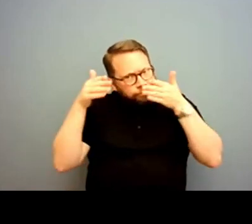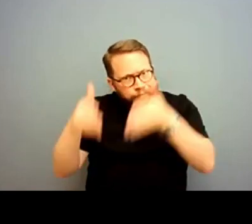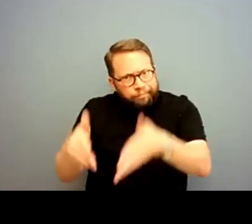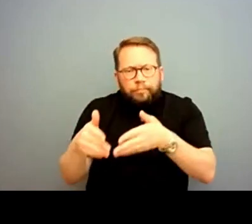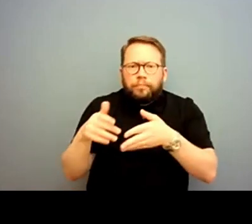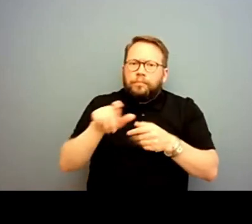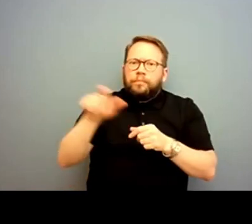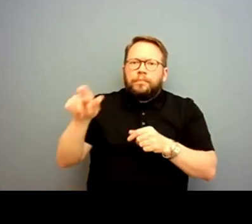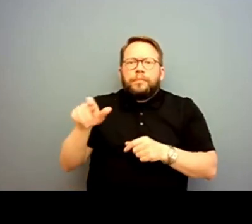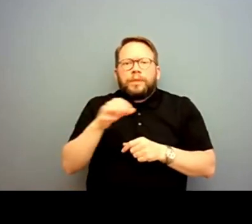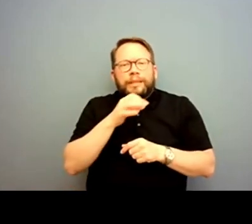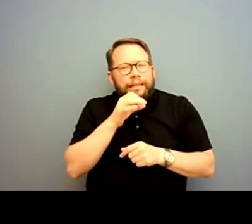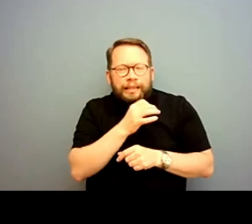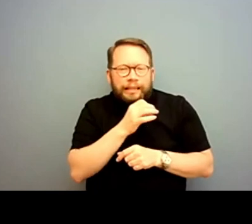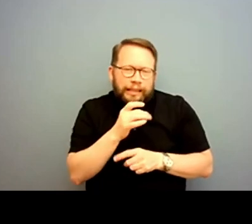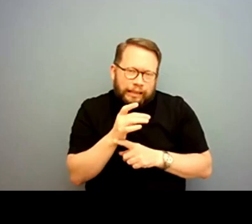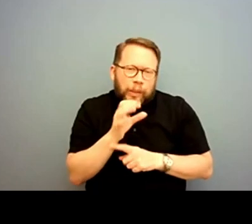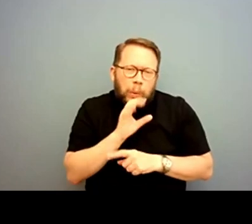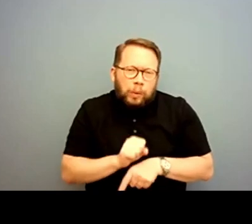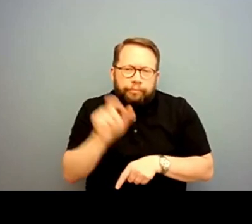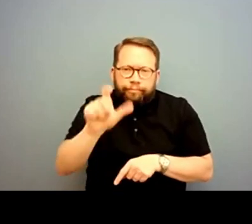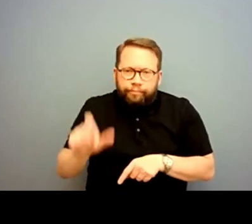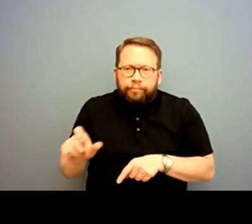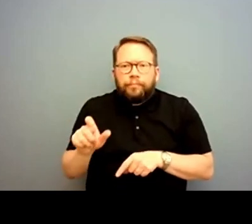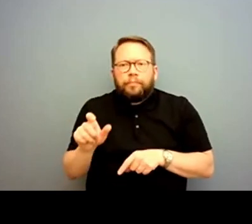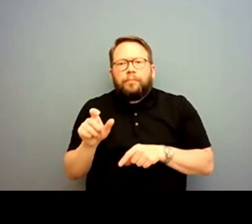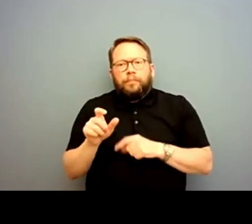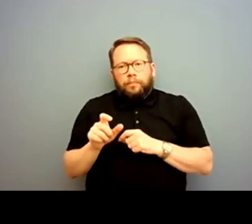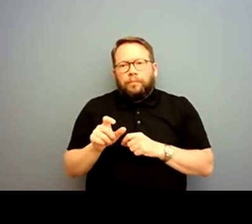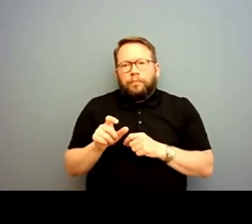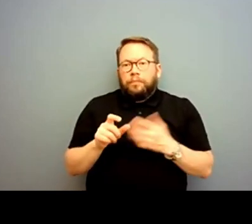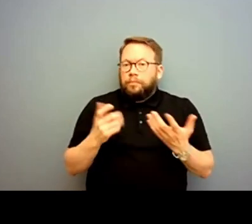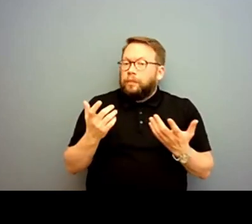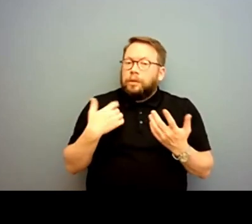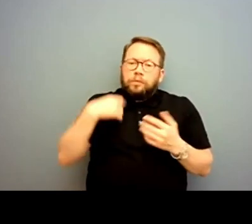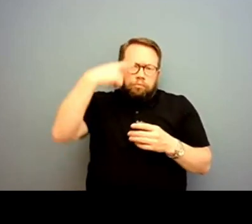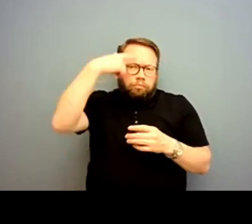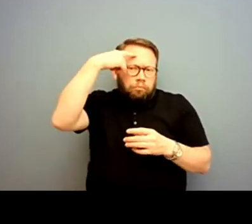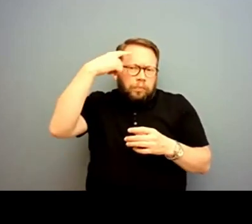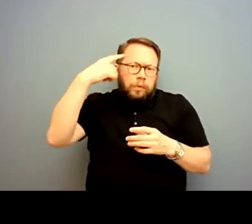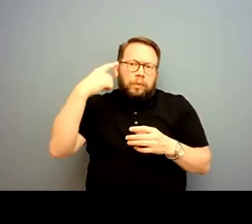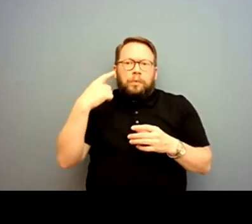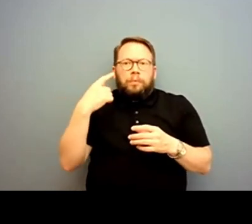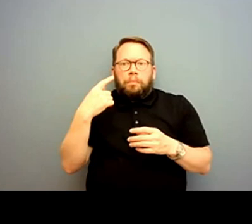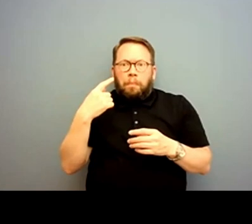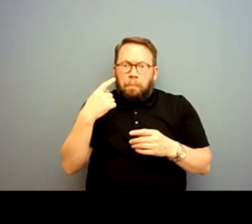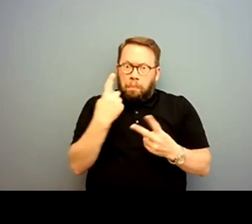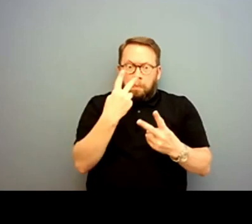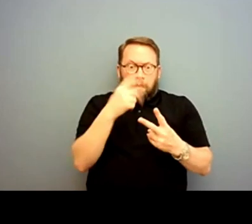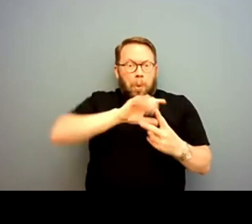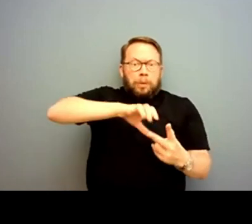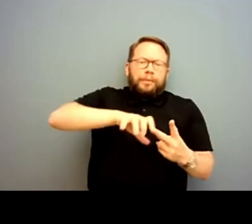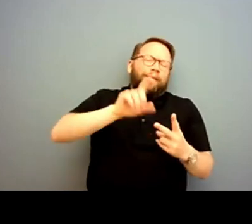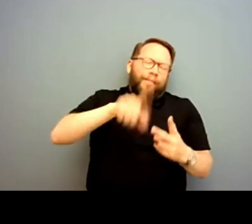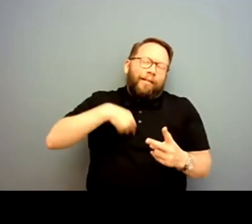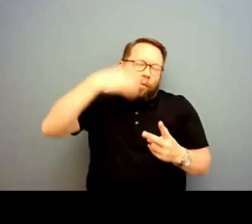policy in all of our countries. There's no country in particular, it's every country. Only about